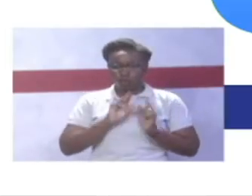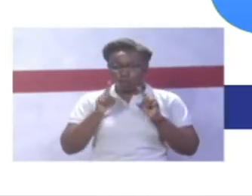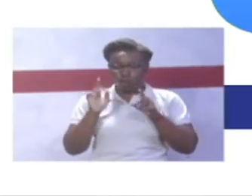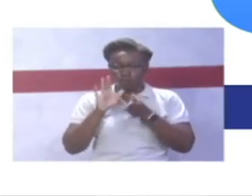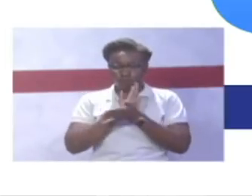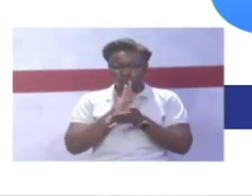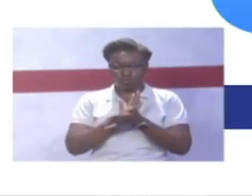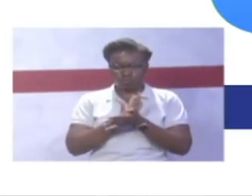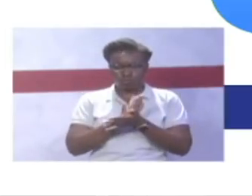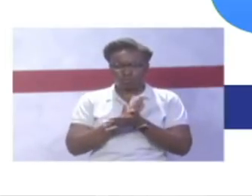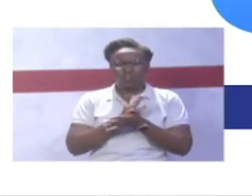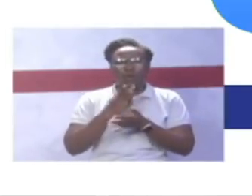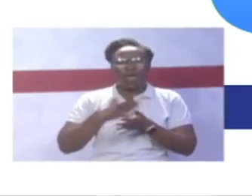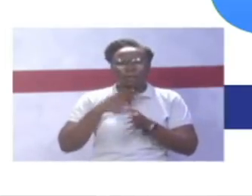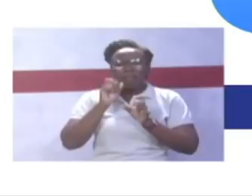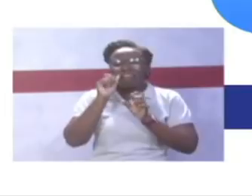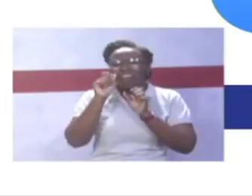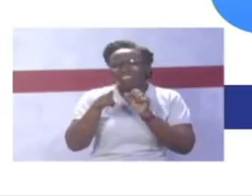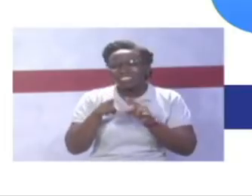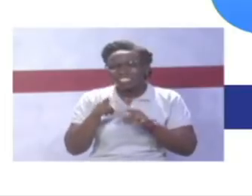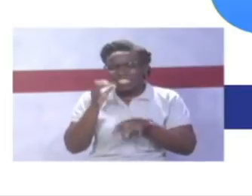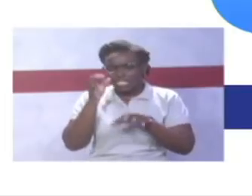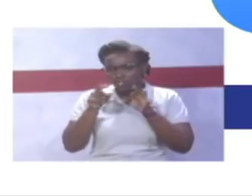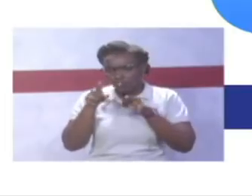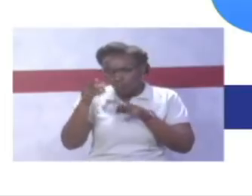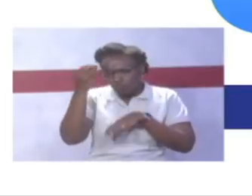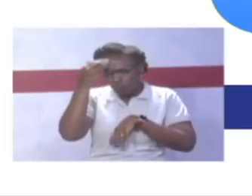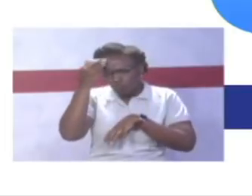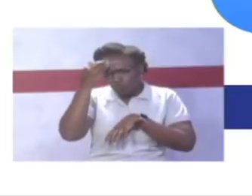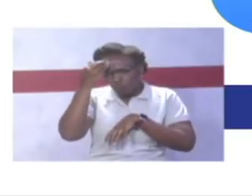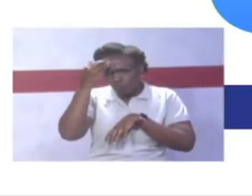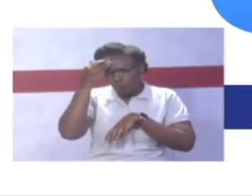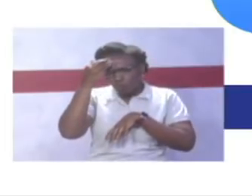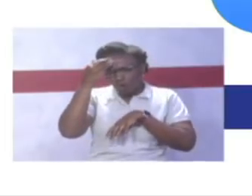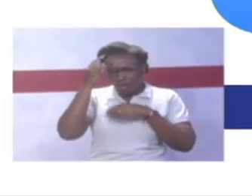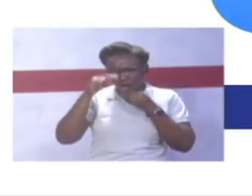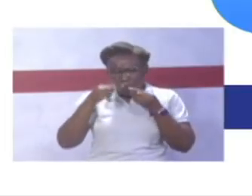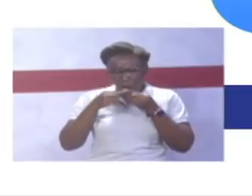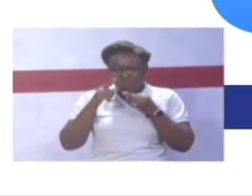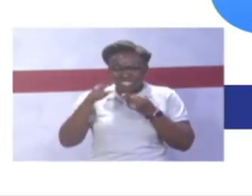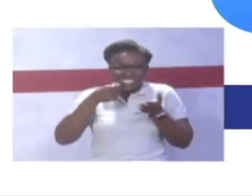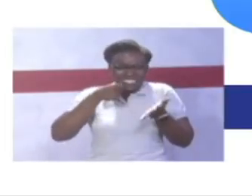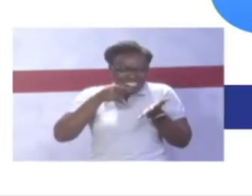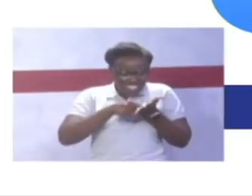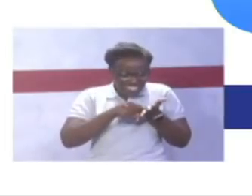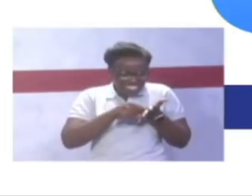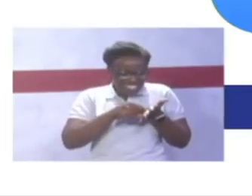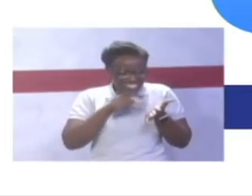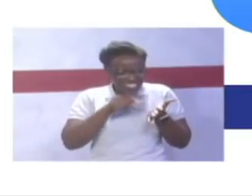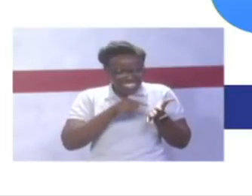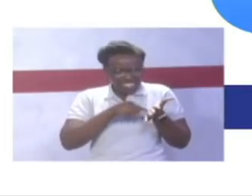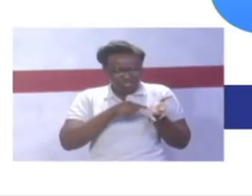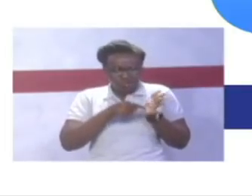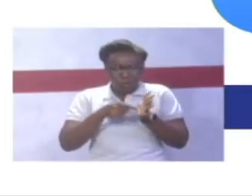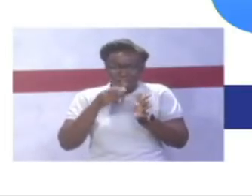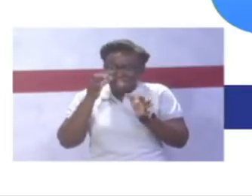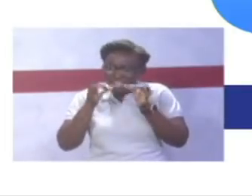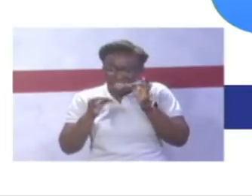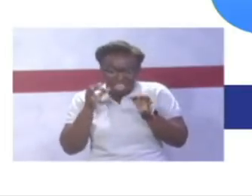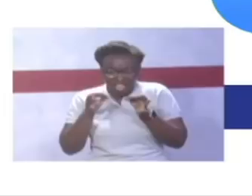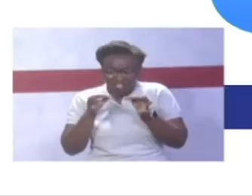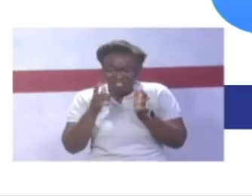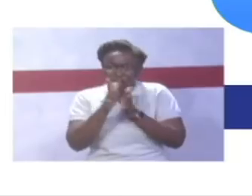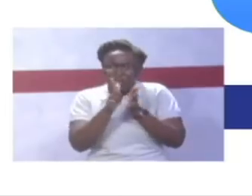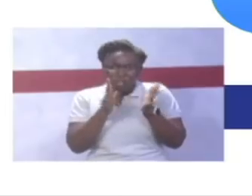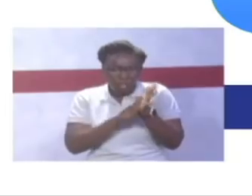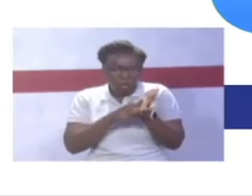get into that, if you are aware of this pre-action protocol letter, or the ministry is aware if there's been a reaction to it,